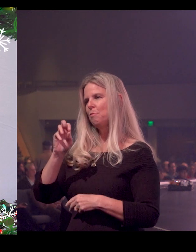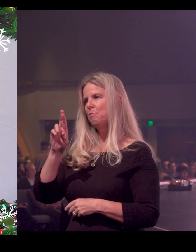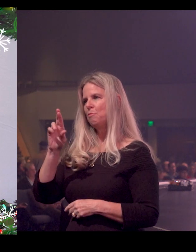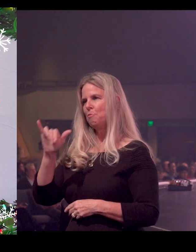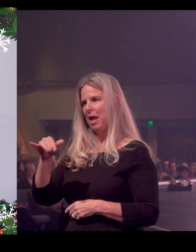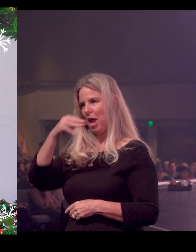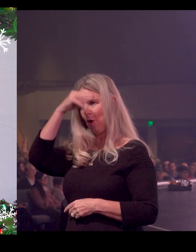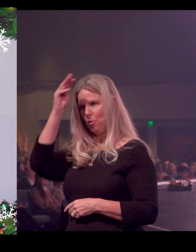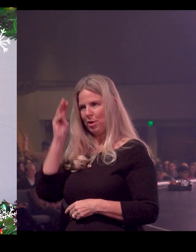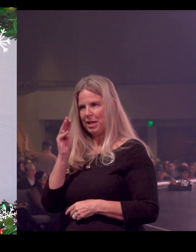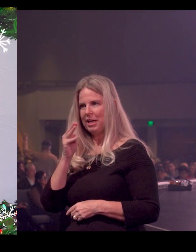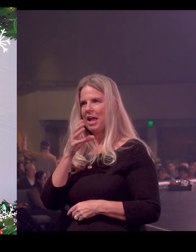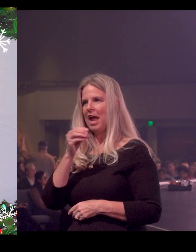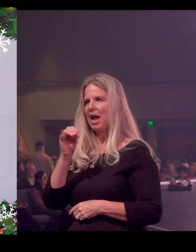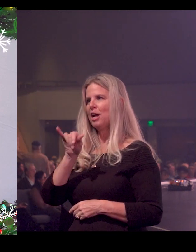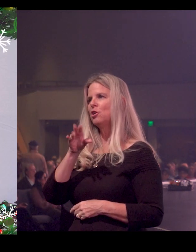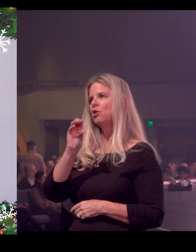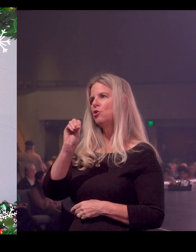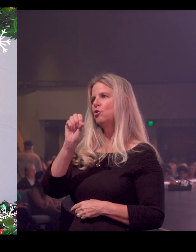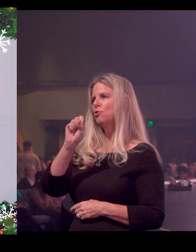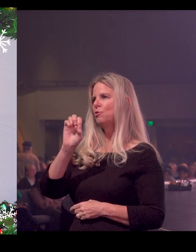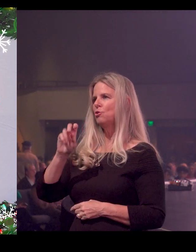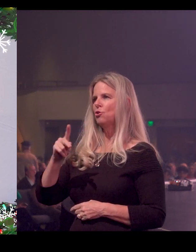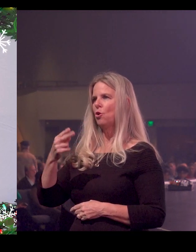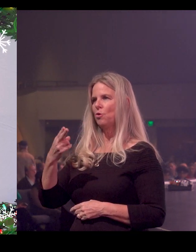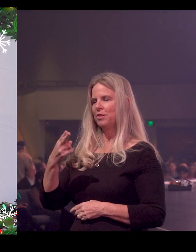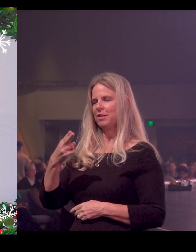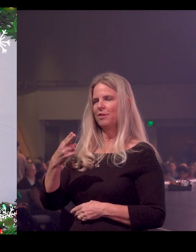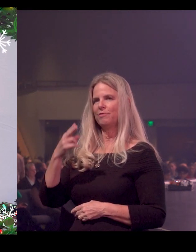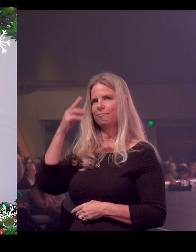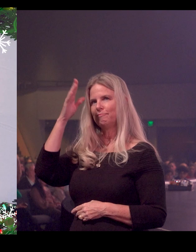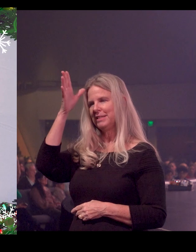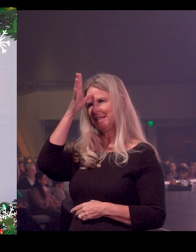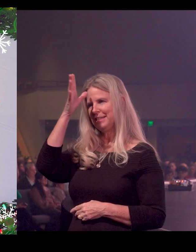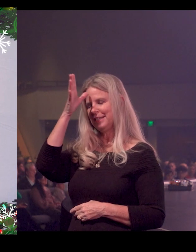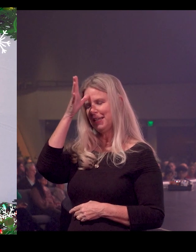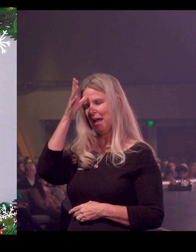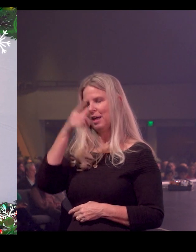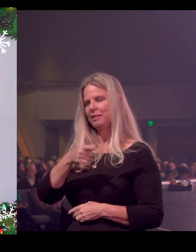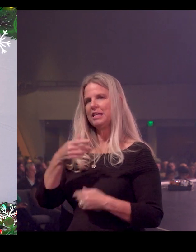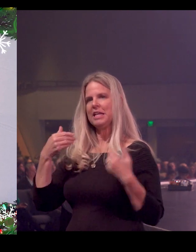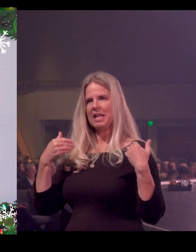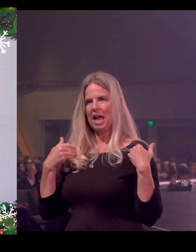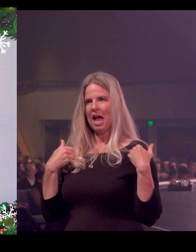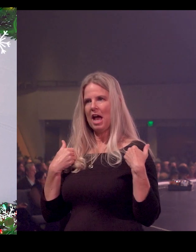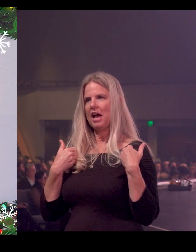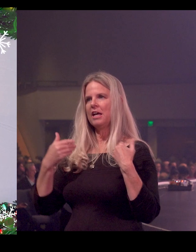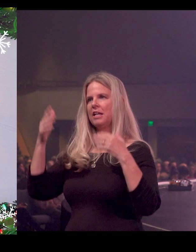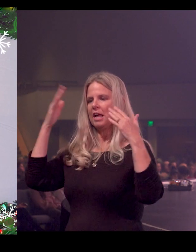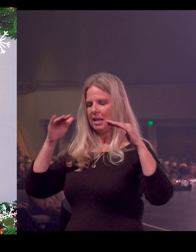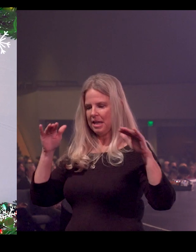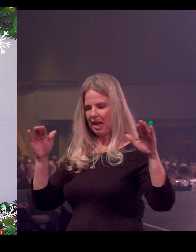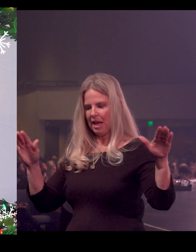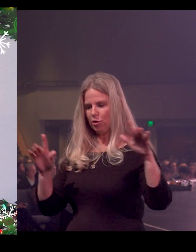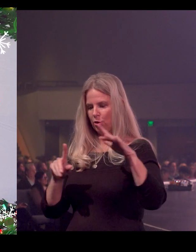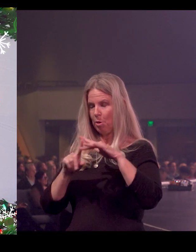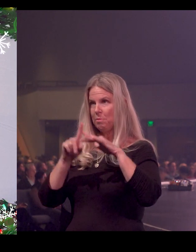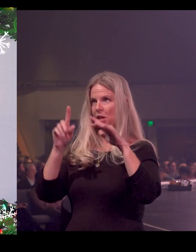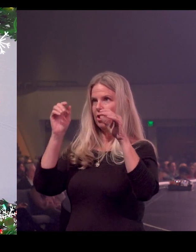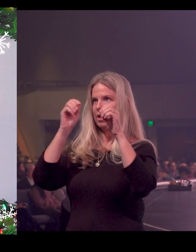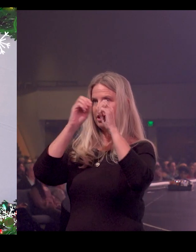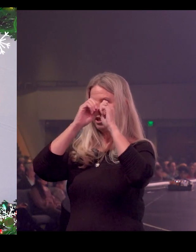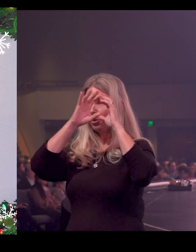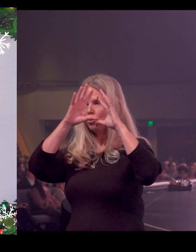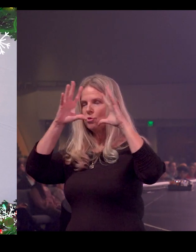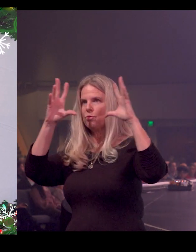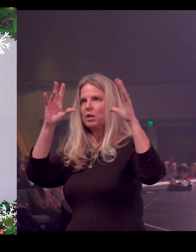an angel come to him in a dream and tell him that Jesus was going to save people from their sins. And what did